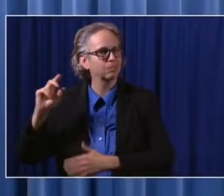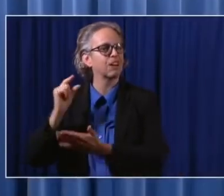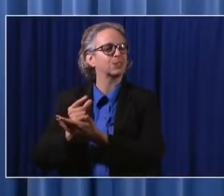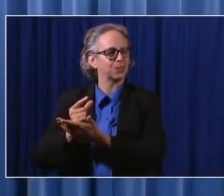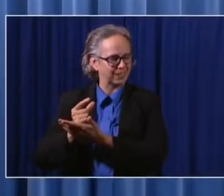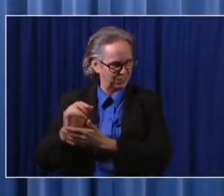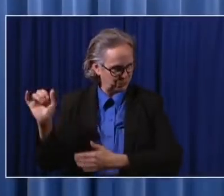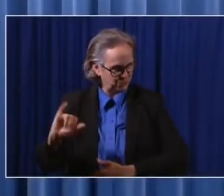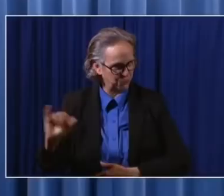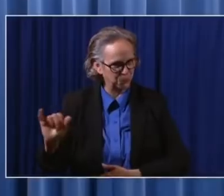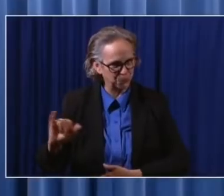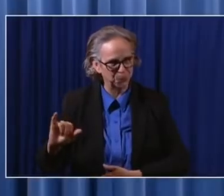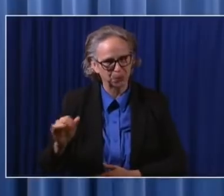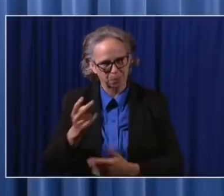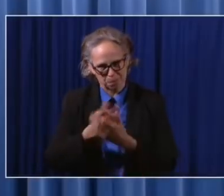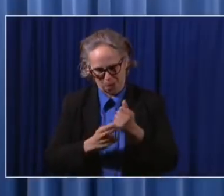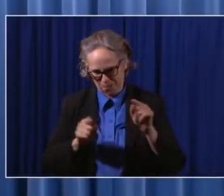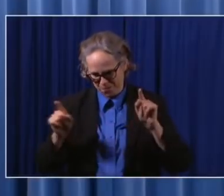is also an alum.